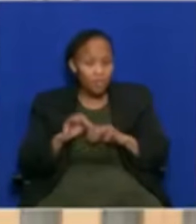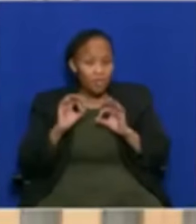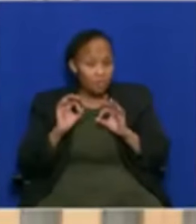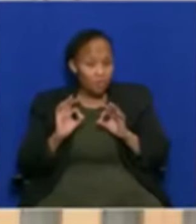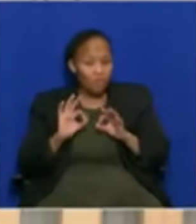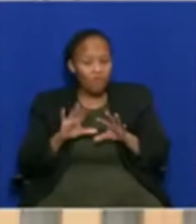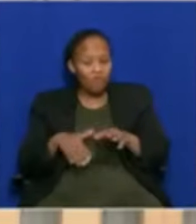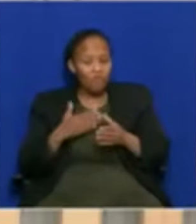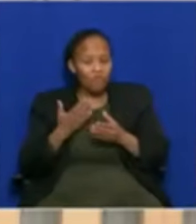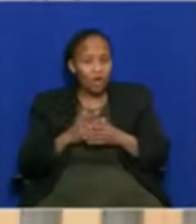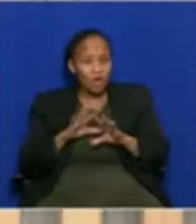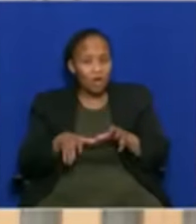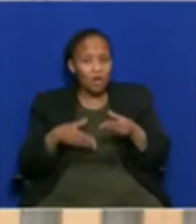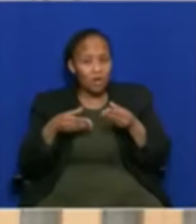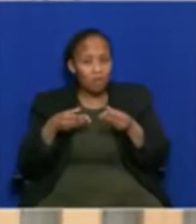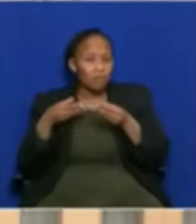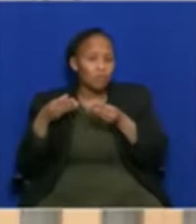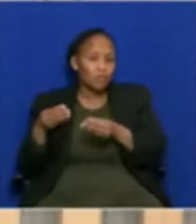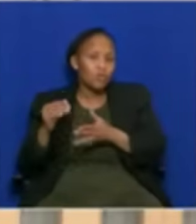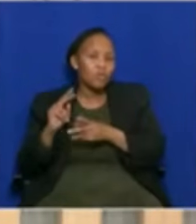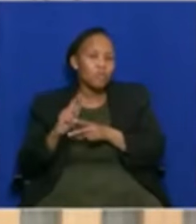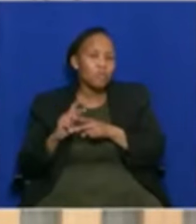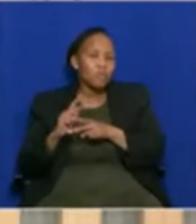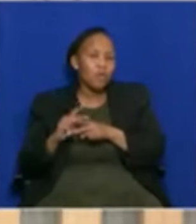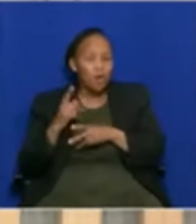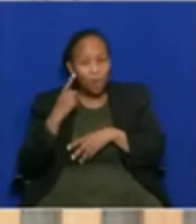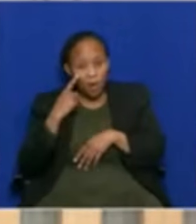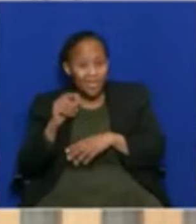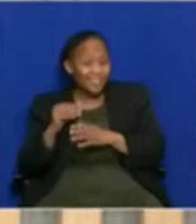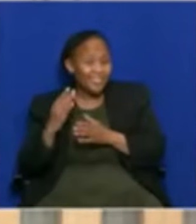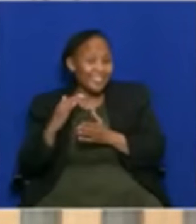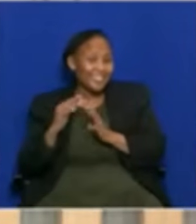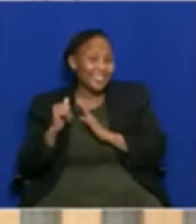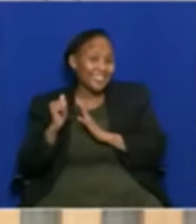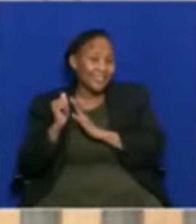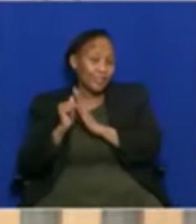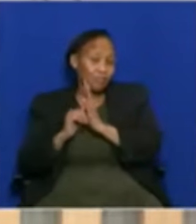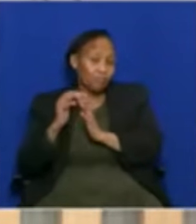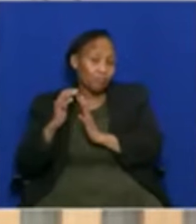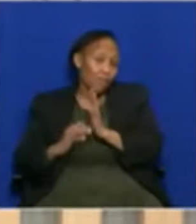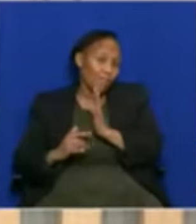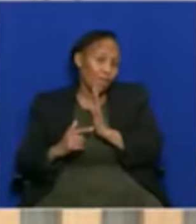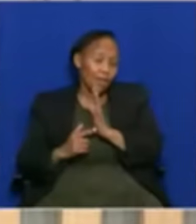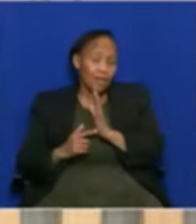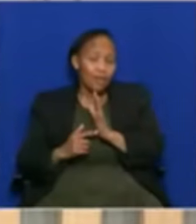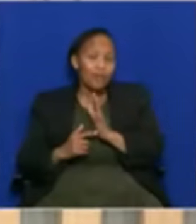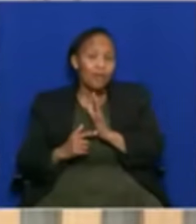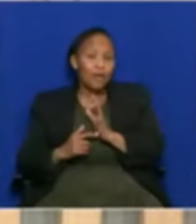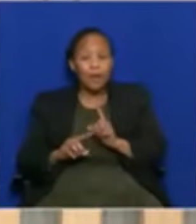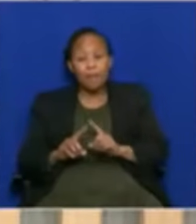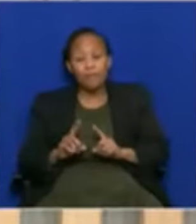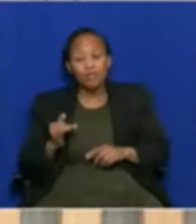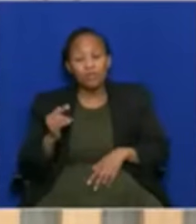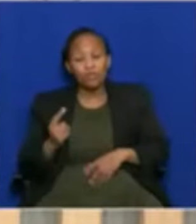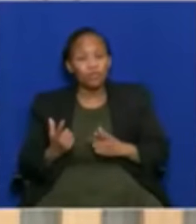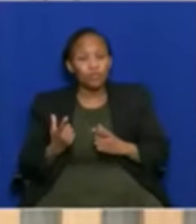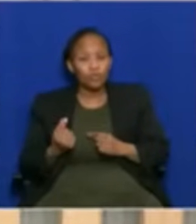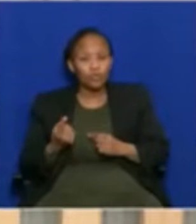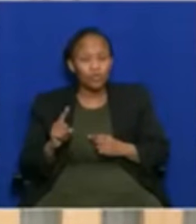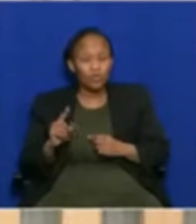witness statement in circumstances where you intend to proffer criminal charges